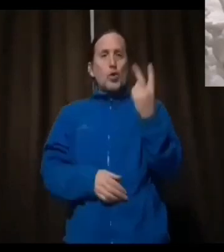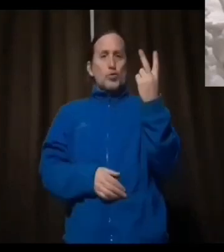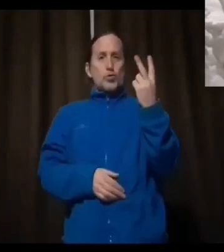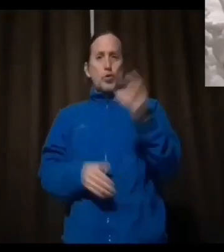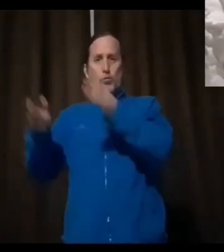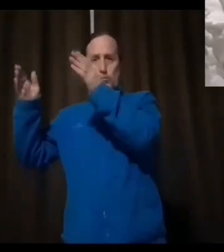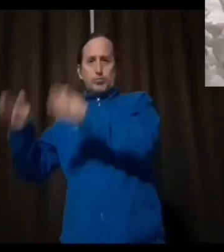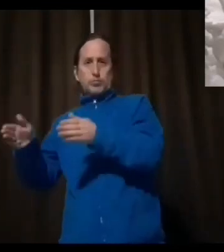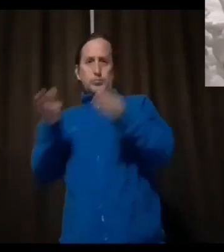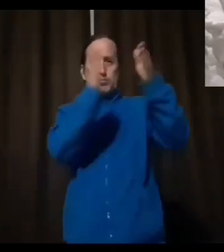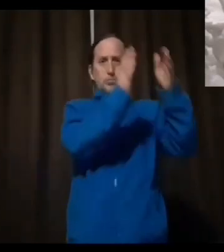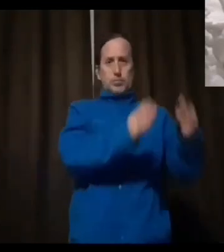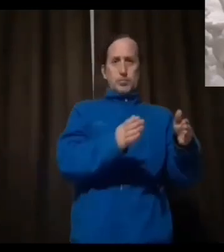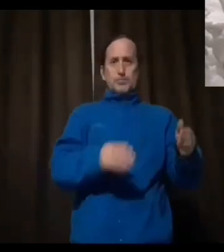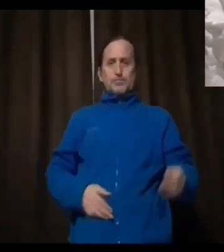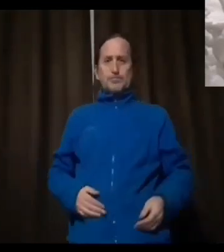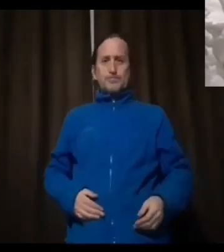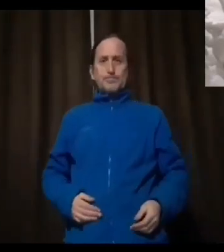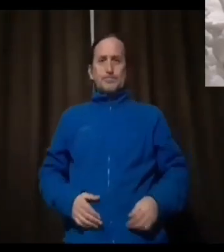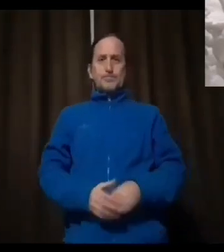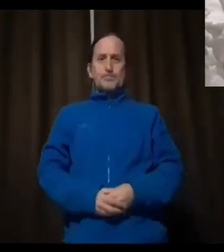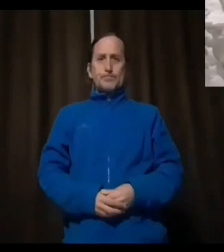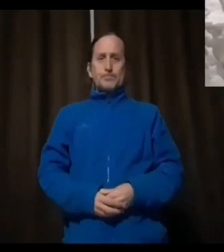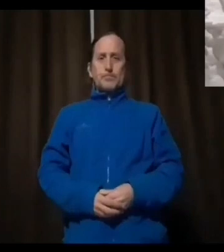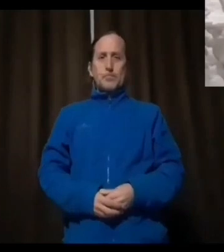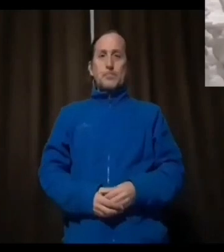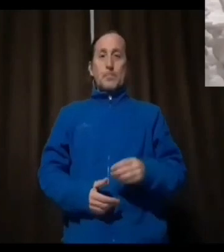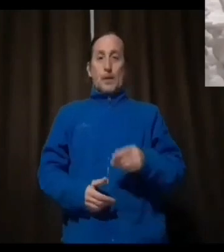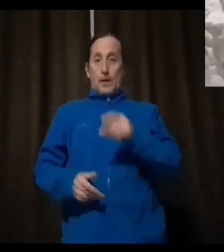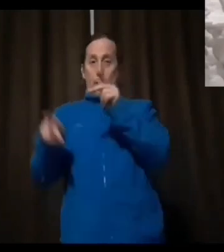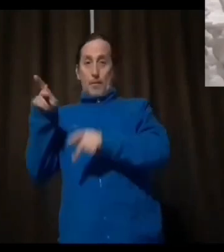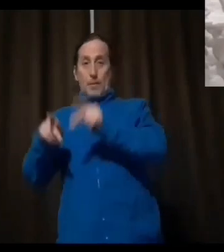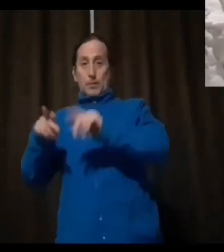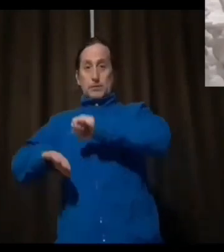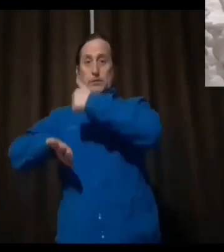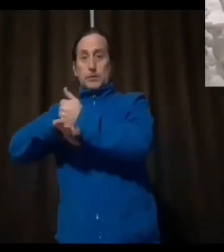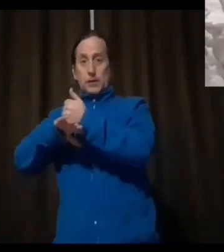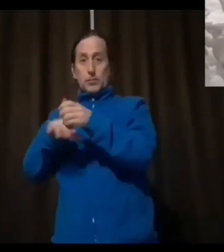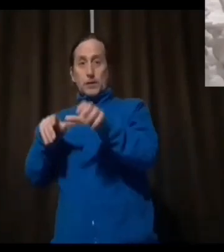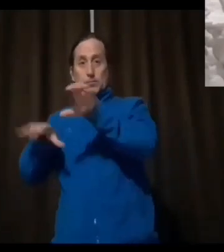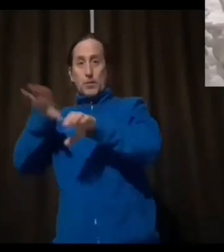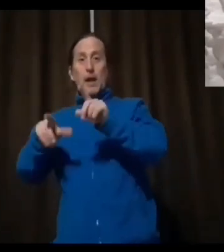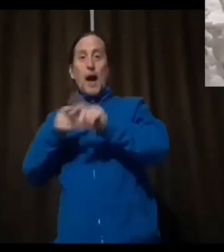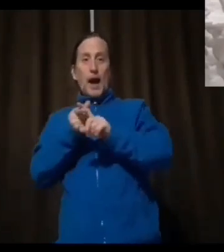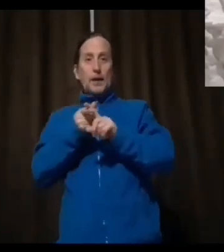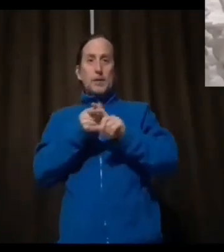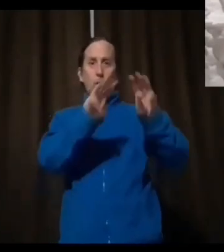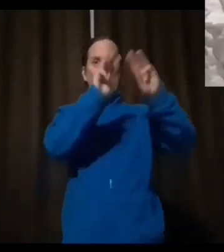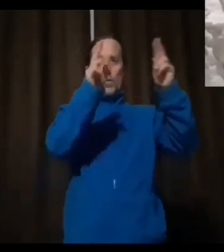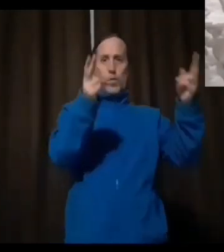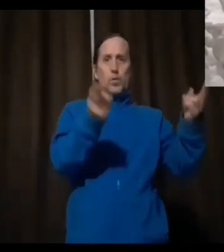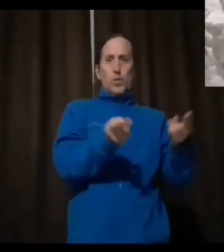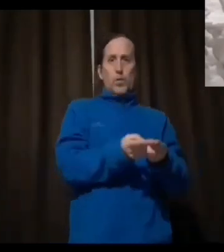Those who set up the experiment and the field itself. The space-time lattice, fabric, dark